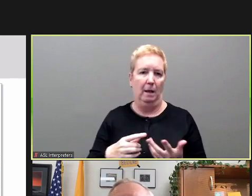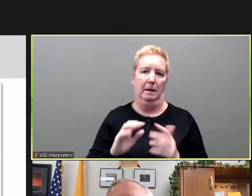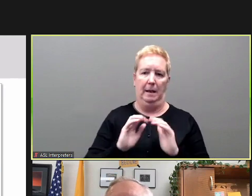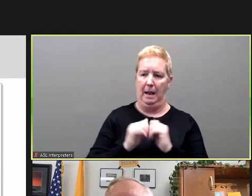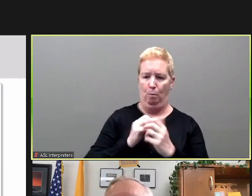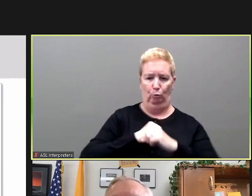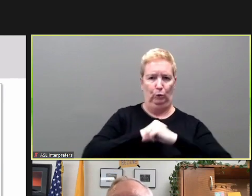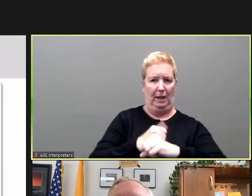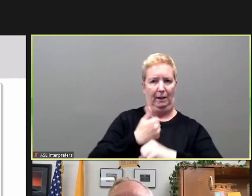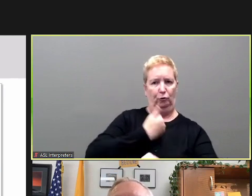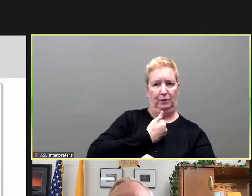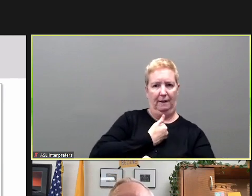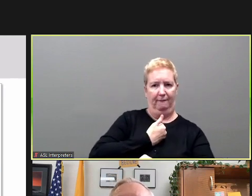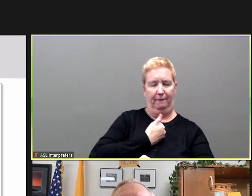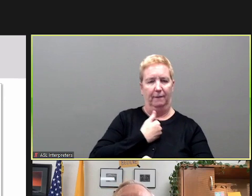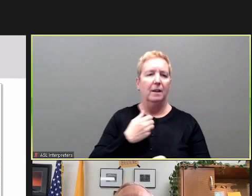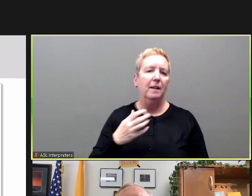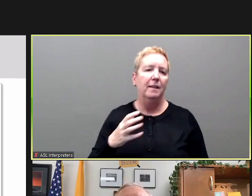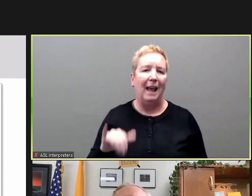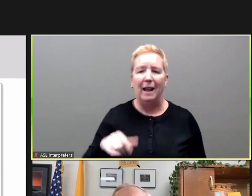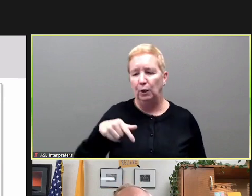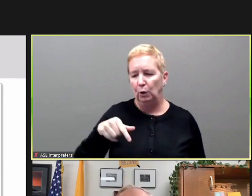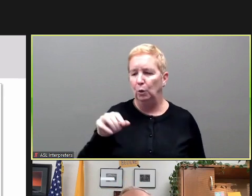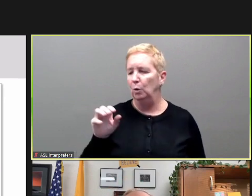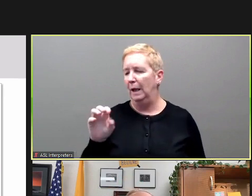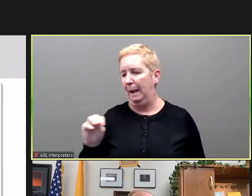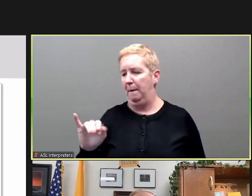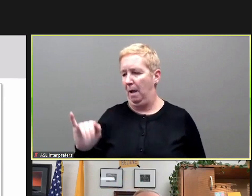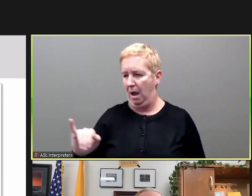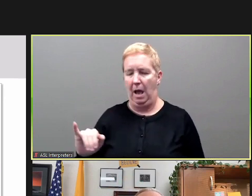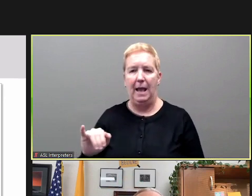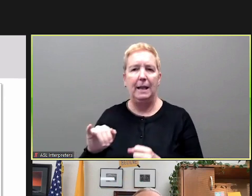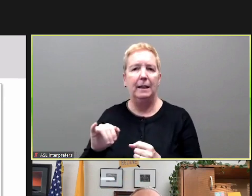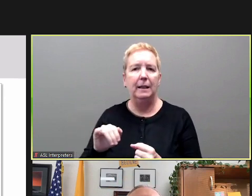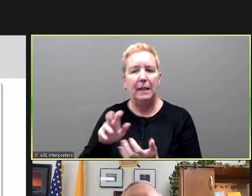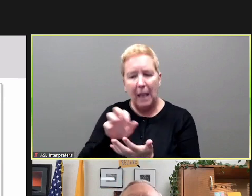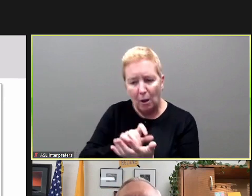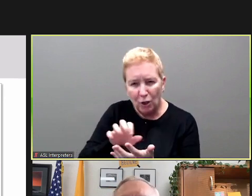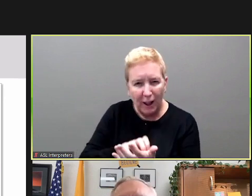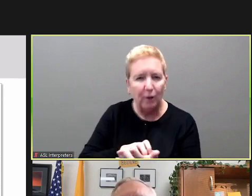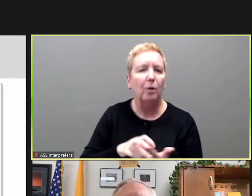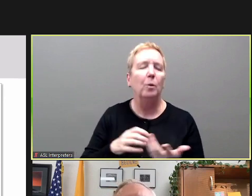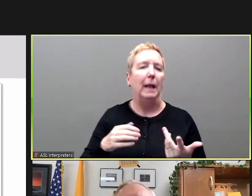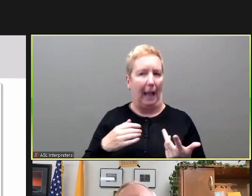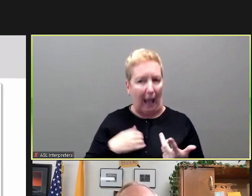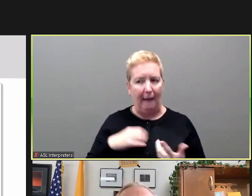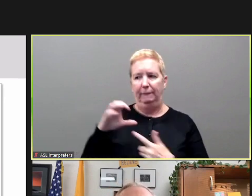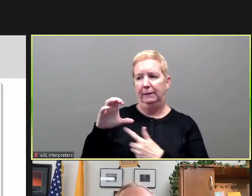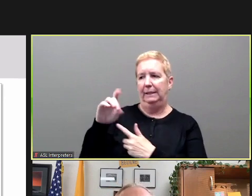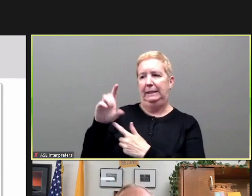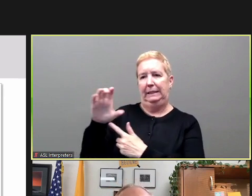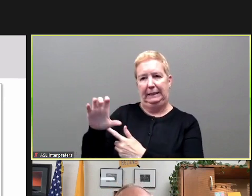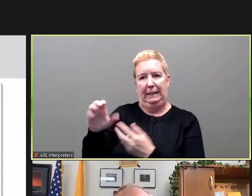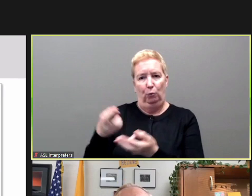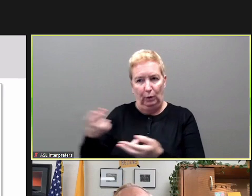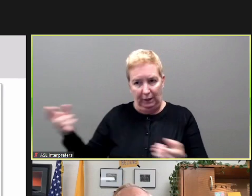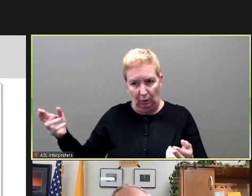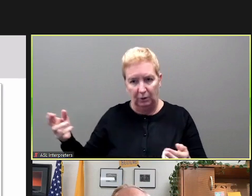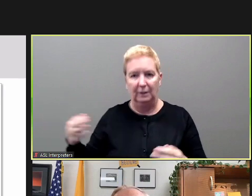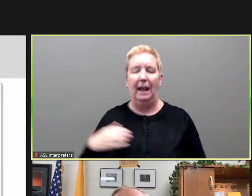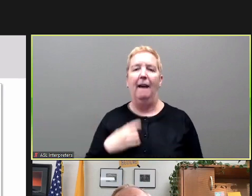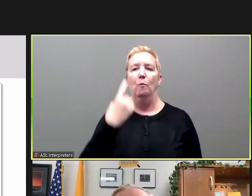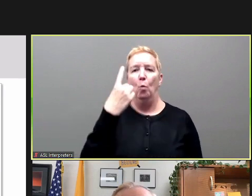to the QAnon calculator. Businesses, we now have CDC resources and a consolidated federal